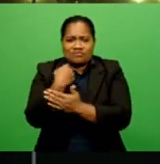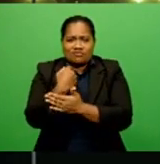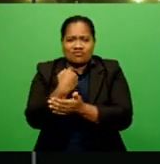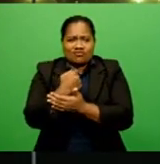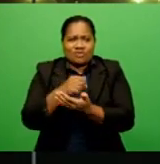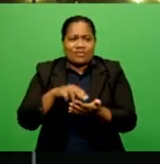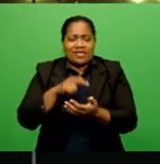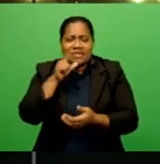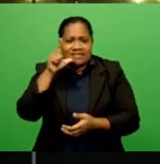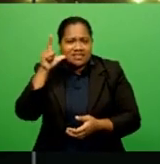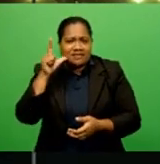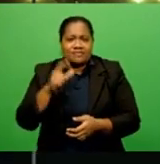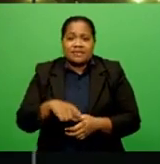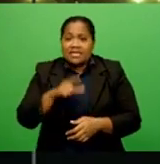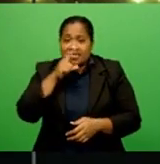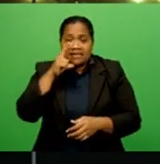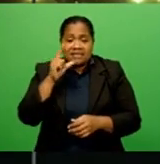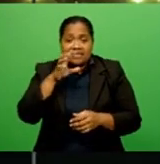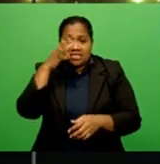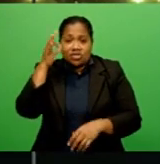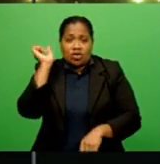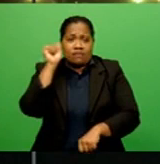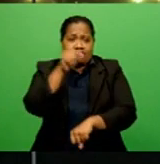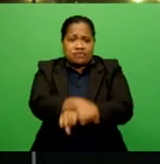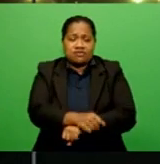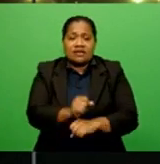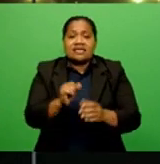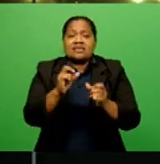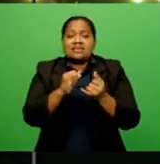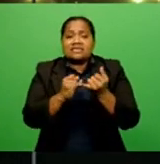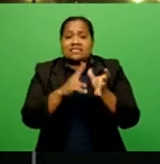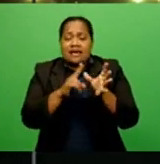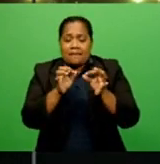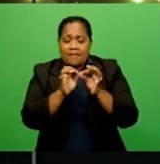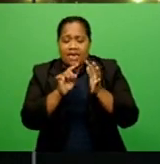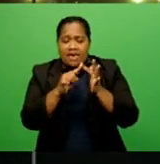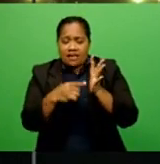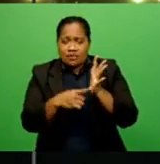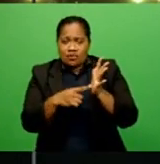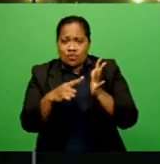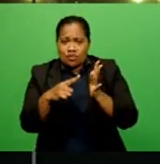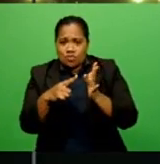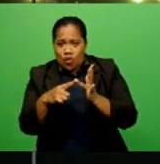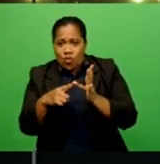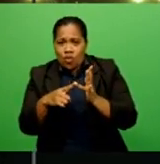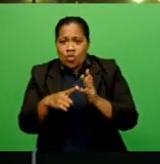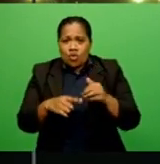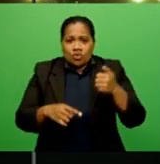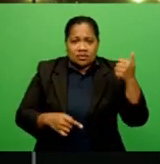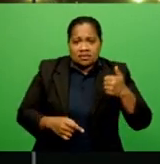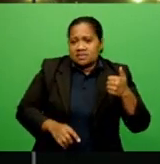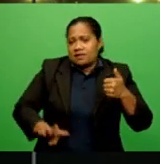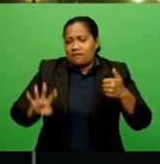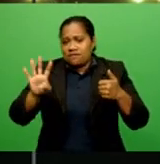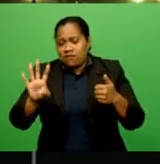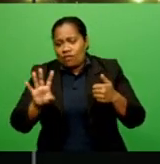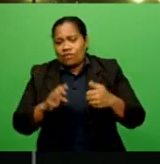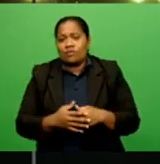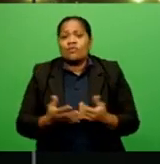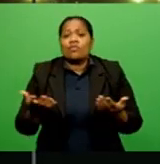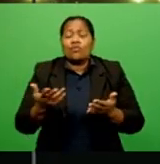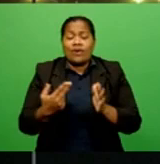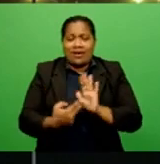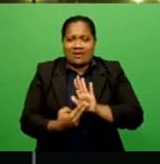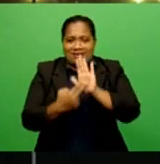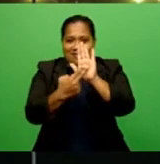side defeated local giants Mbeto Roosters 16-4 in the grand final at Prince Charles Park in Nandi.